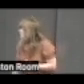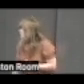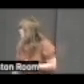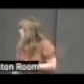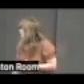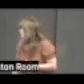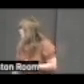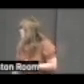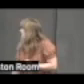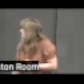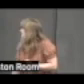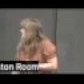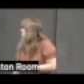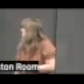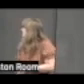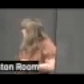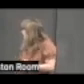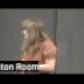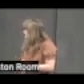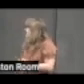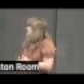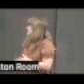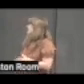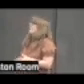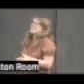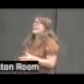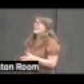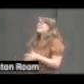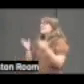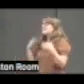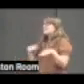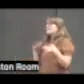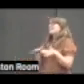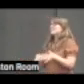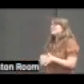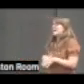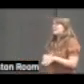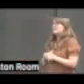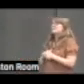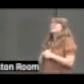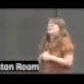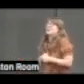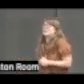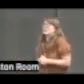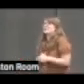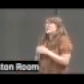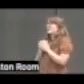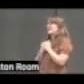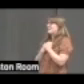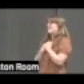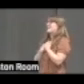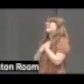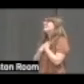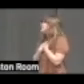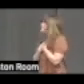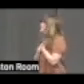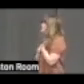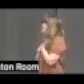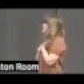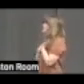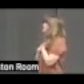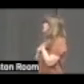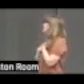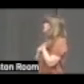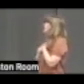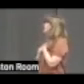rhinos and such. But, after being the downer this morning, right? It